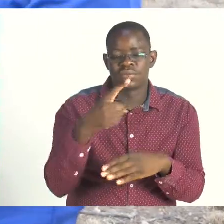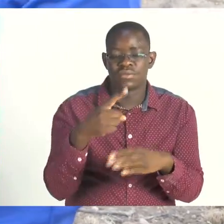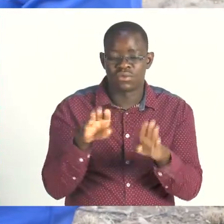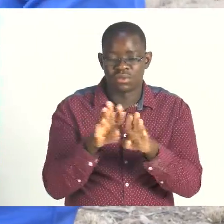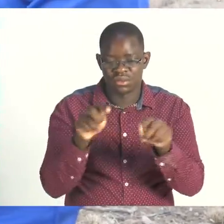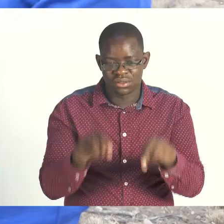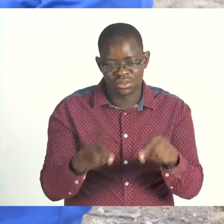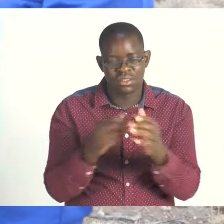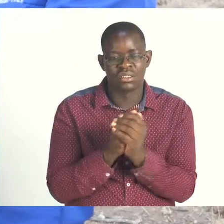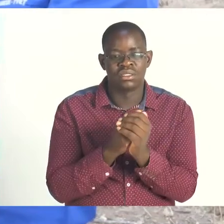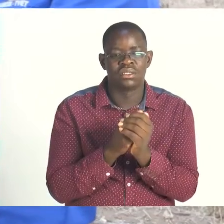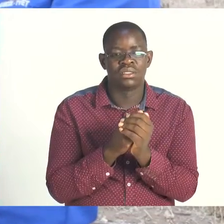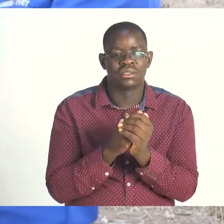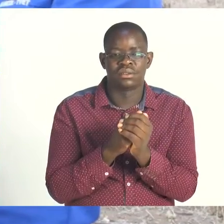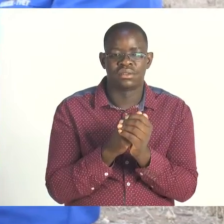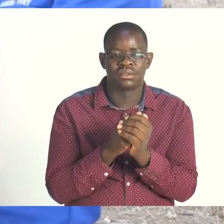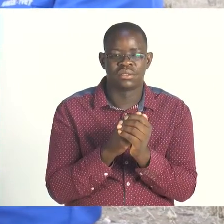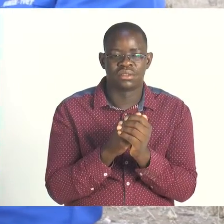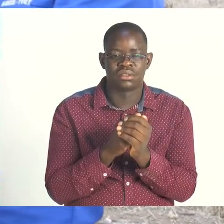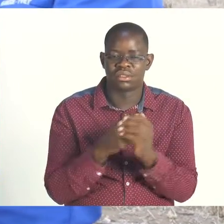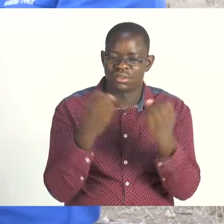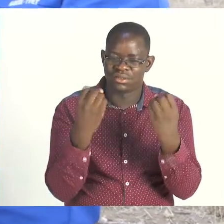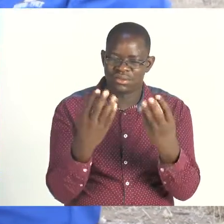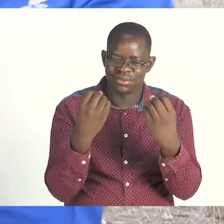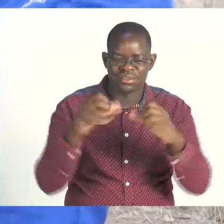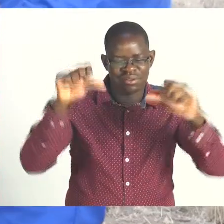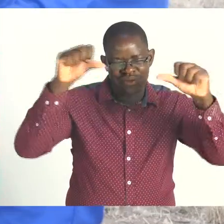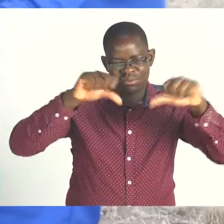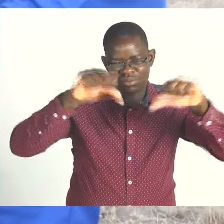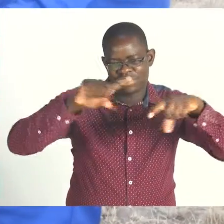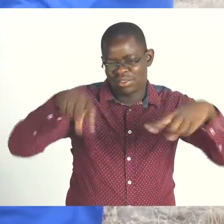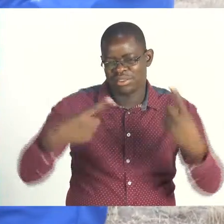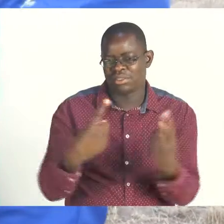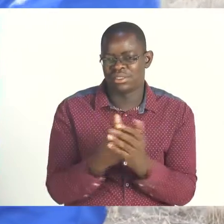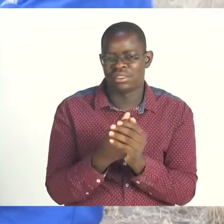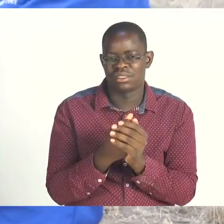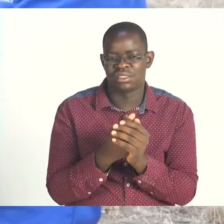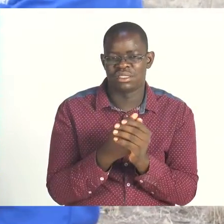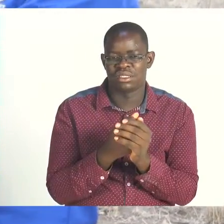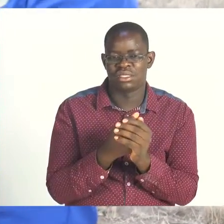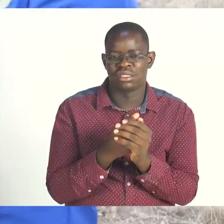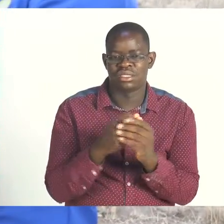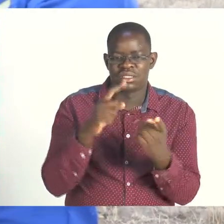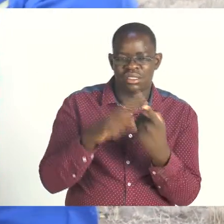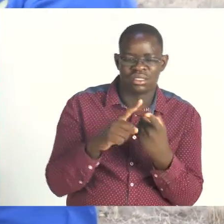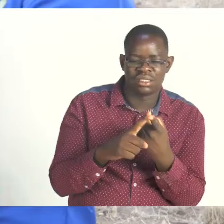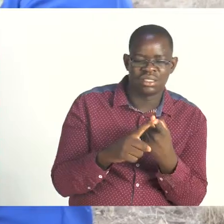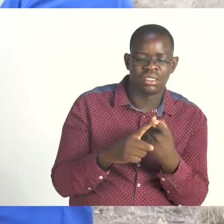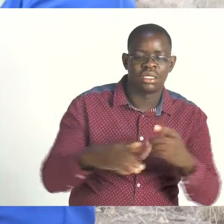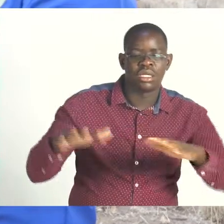it here, it has a lot of disadvantages, for the